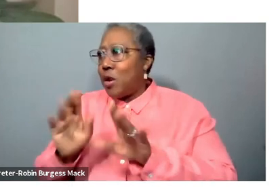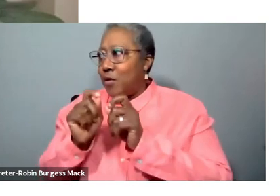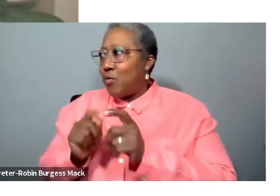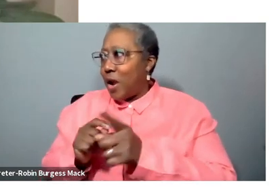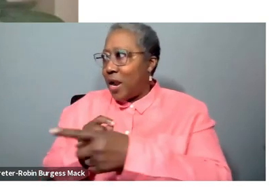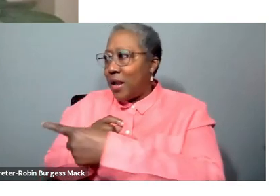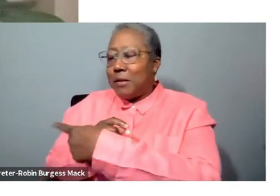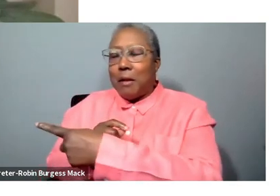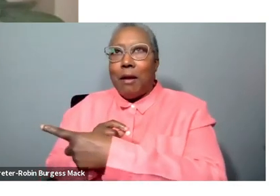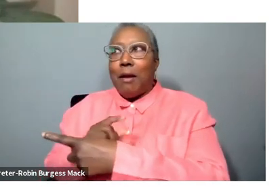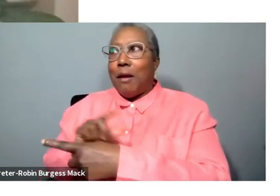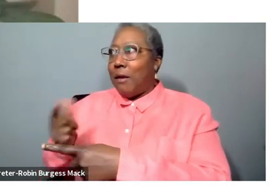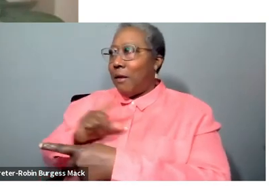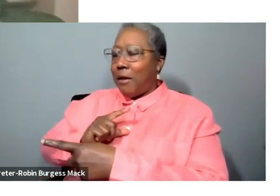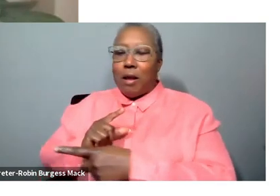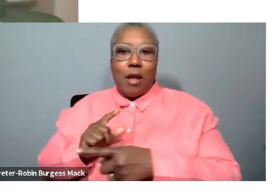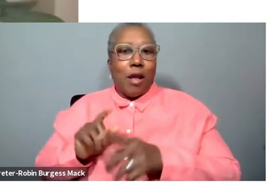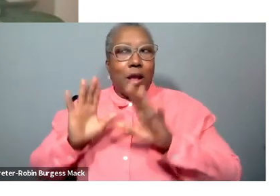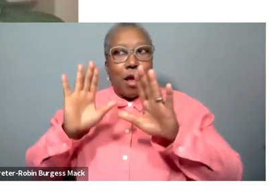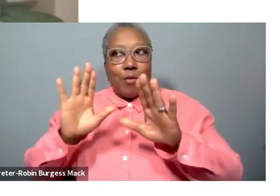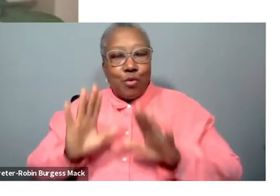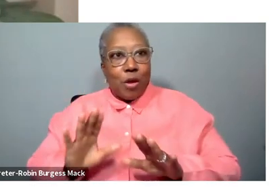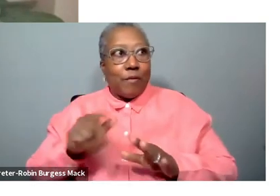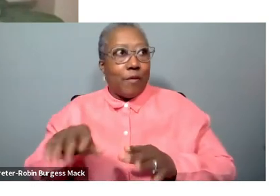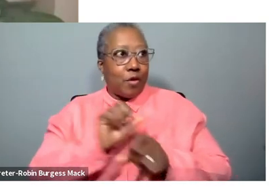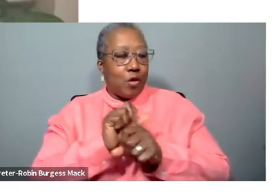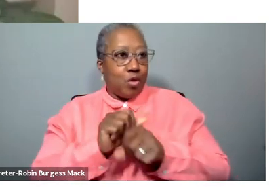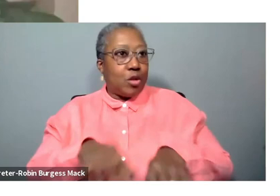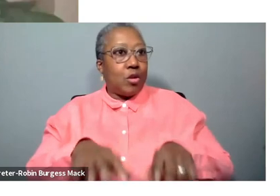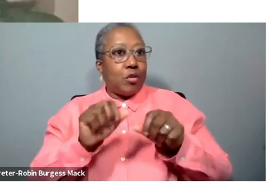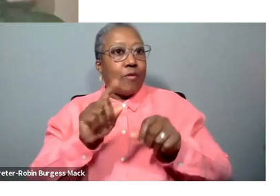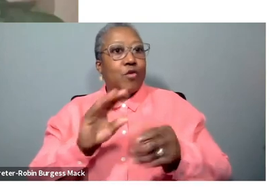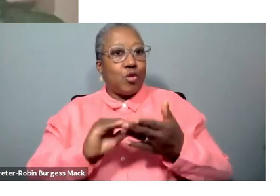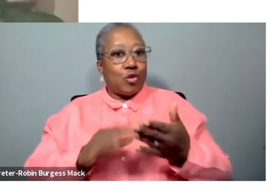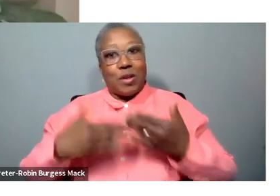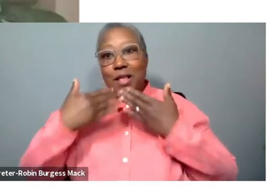and I'm so grateful for the work you do for your students. Thank you so much.